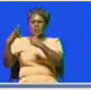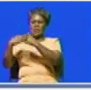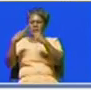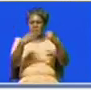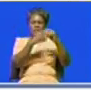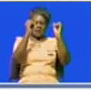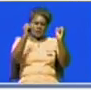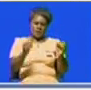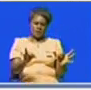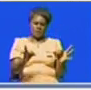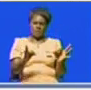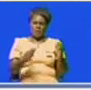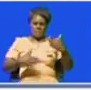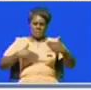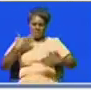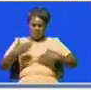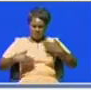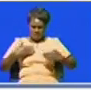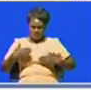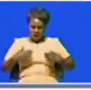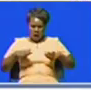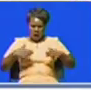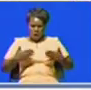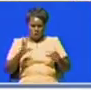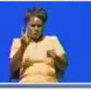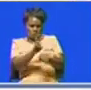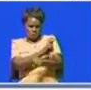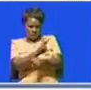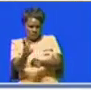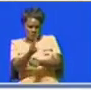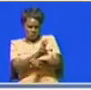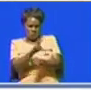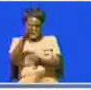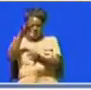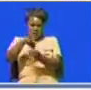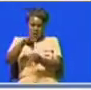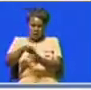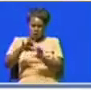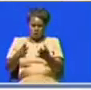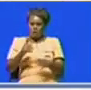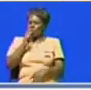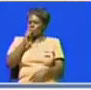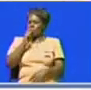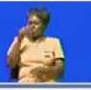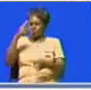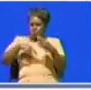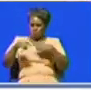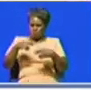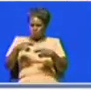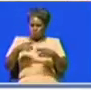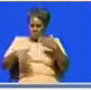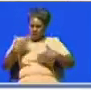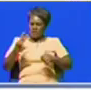is the conduct or supervision of elections or referenda. Conduct or